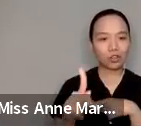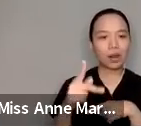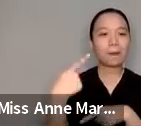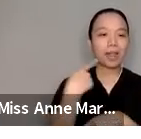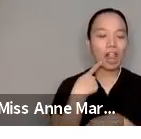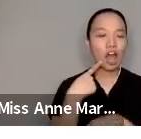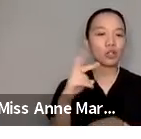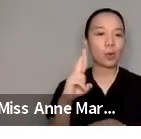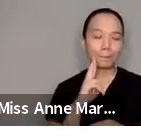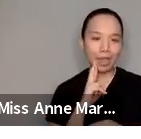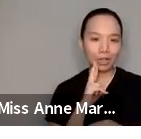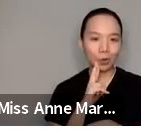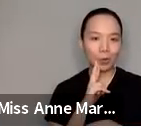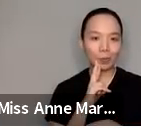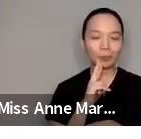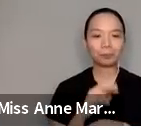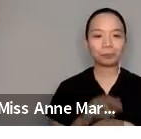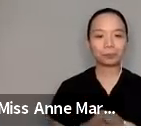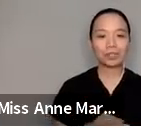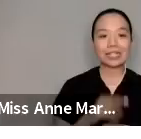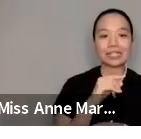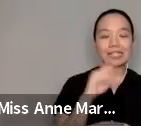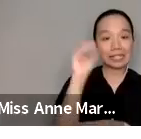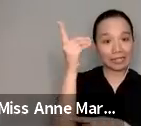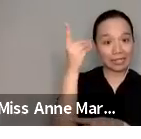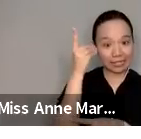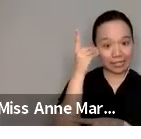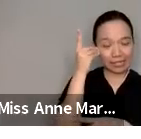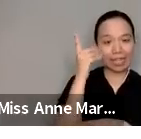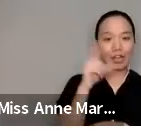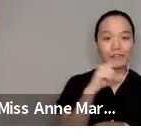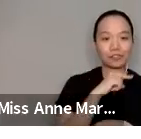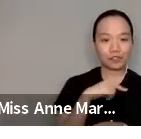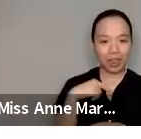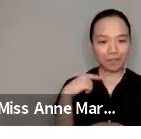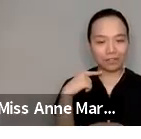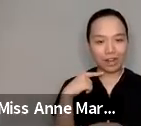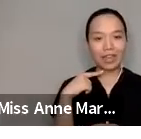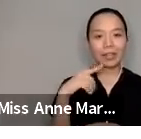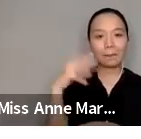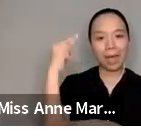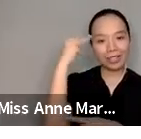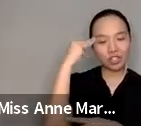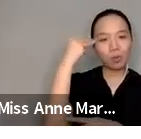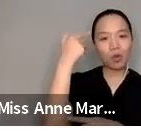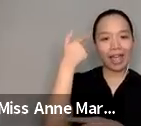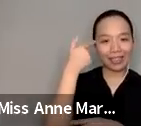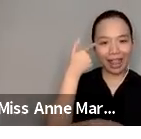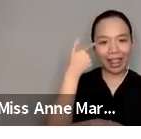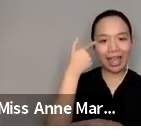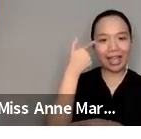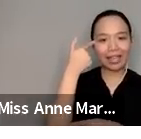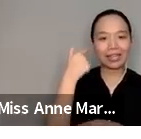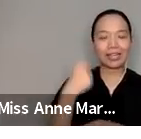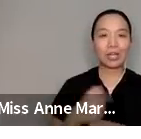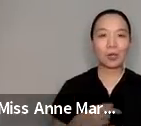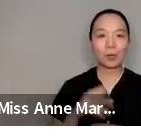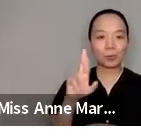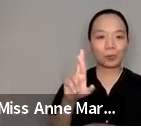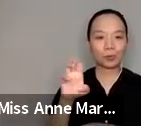Romero, LPT PhD, Dean, Reverend Father Maximo P. Gatella, OPPHL,